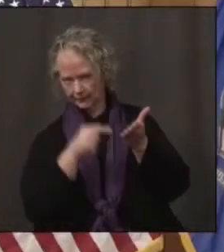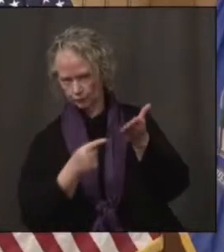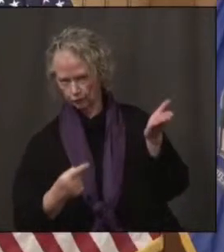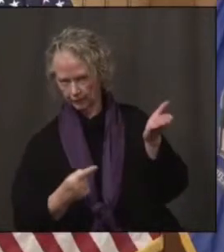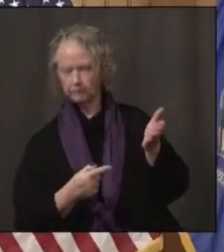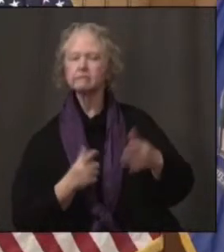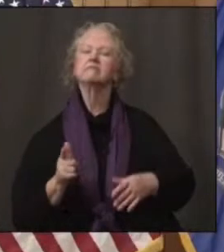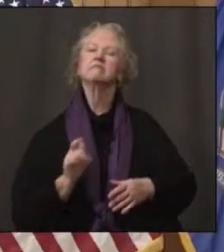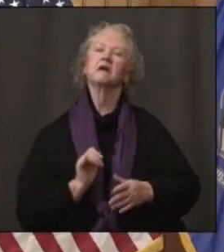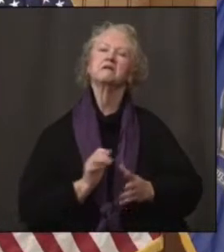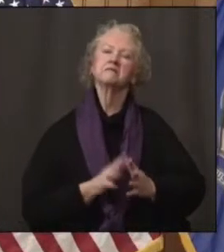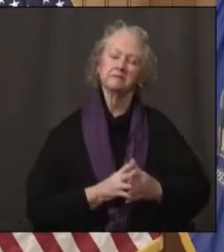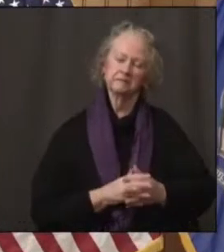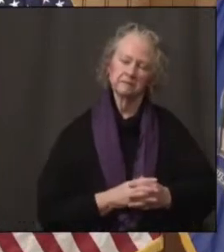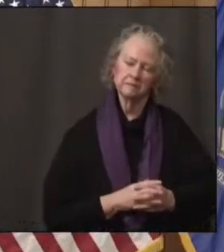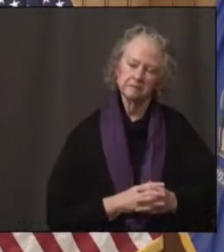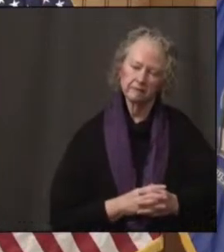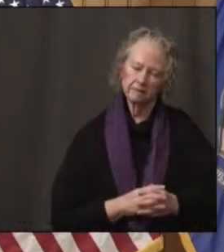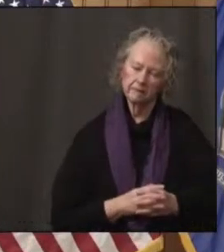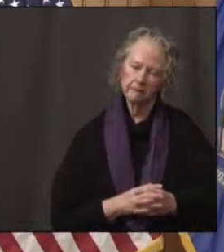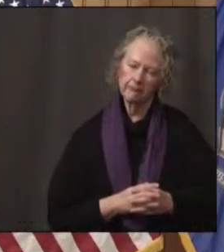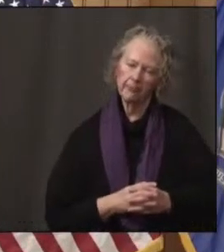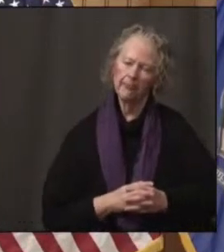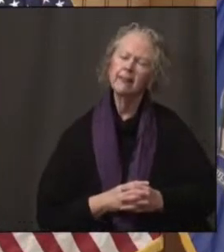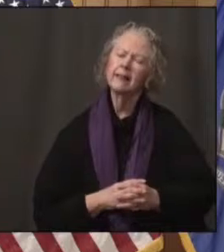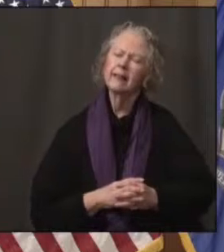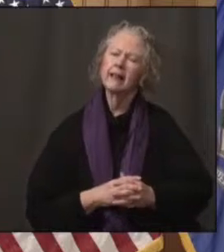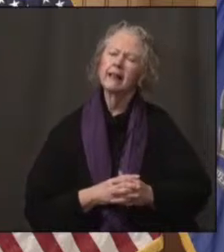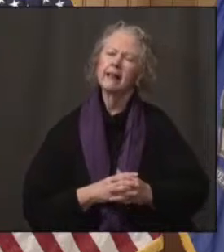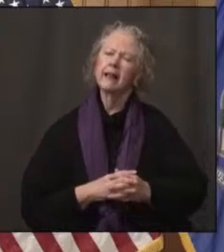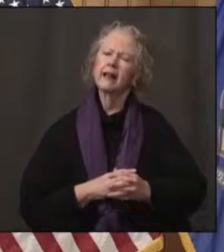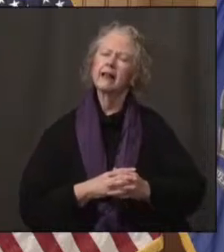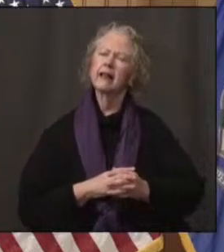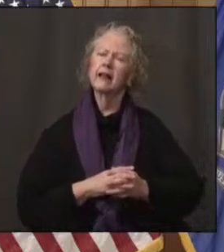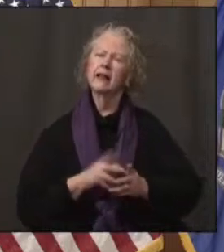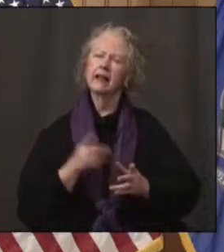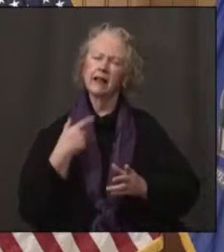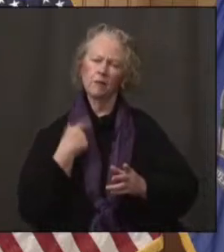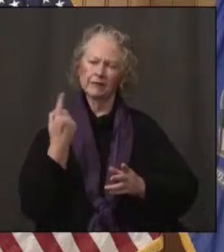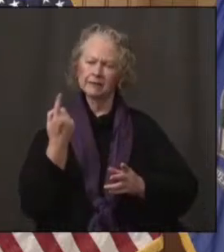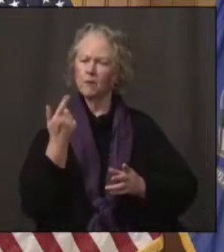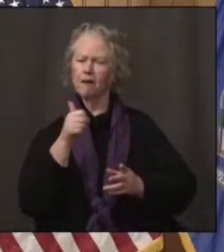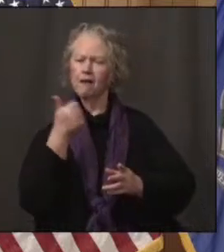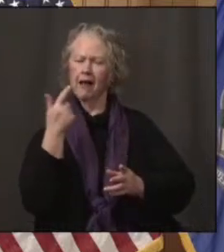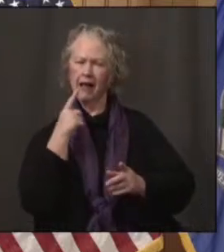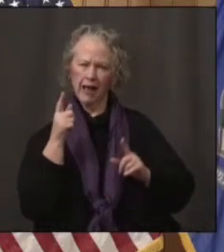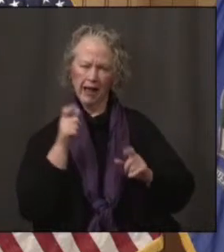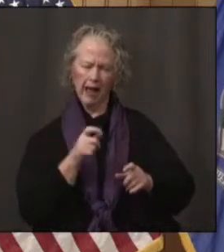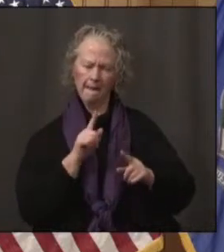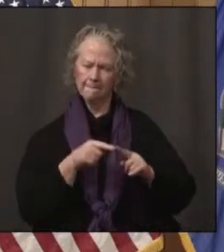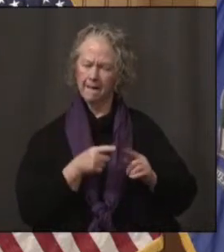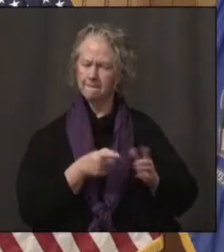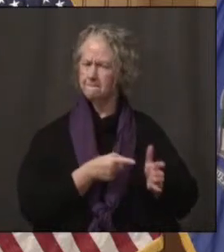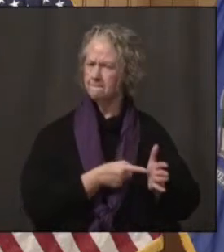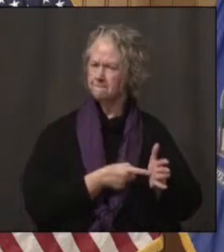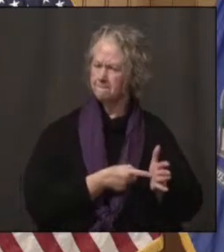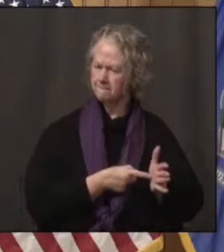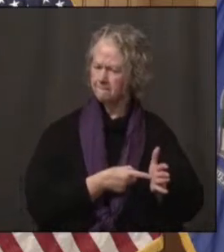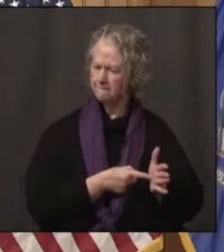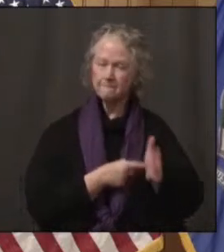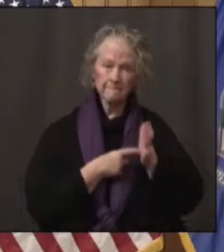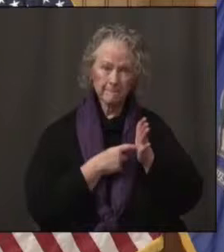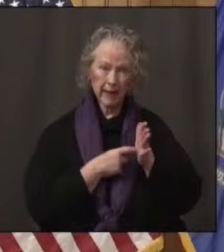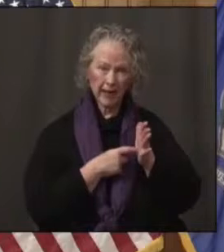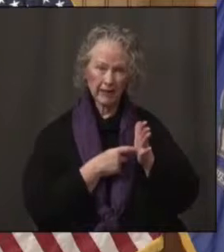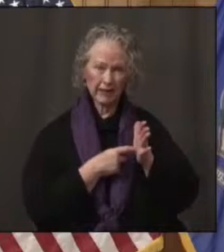Okay. I just wanted to follow up on something Kellen was asking a moment ago about mandatory or talking about